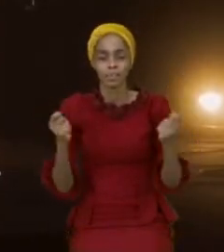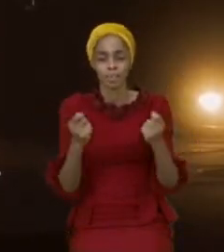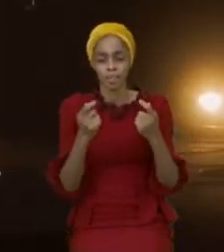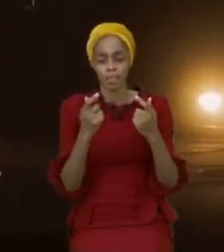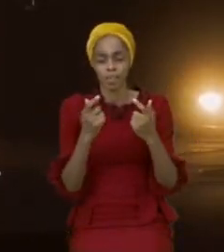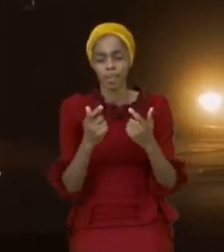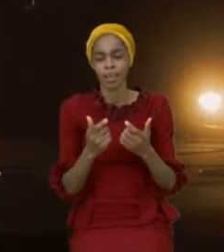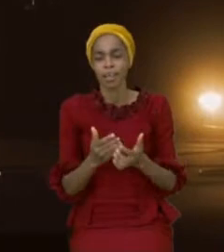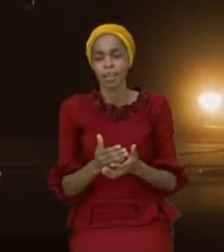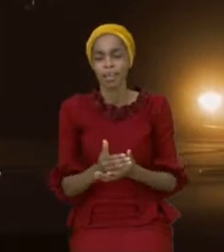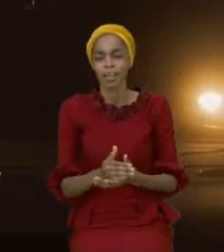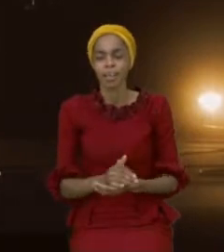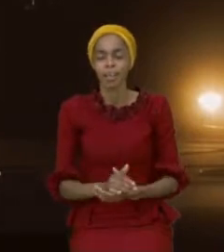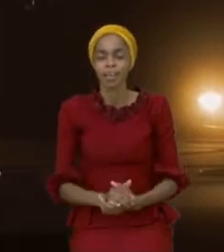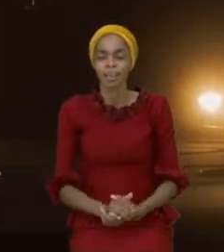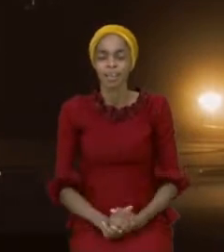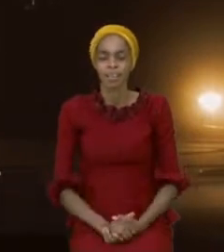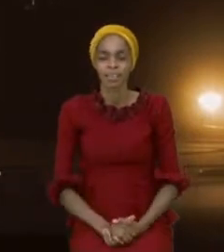hallelujah.